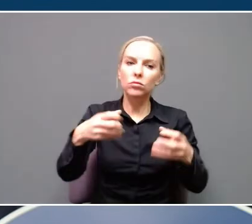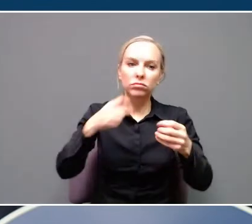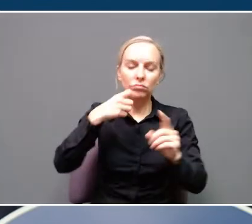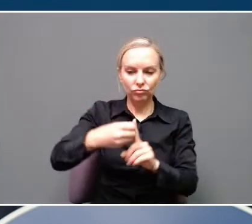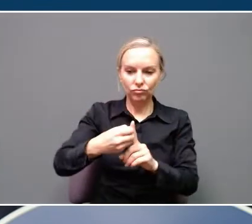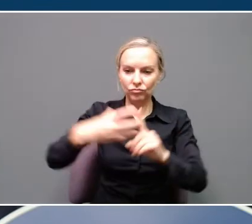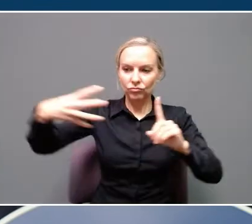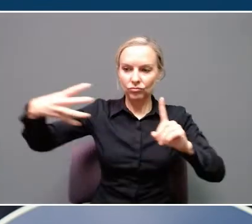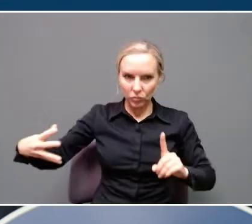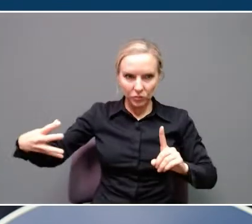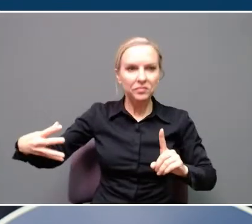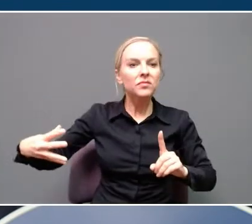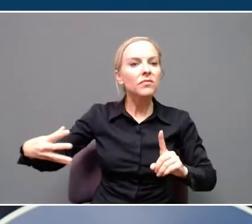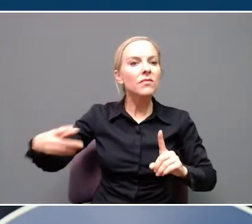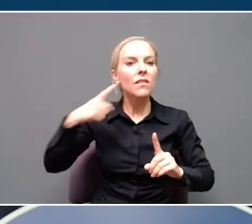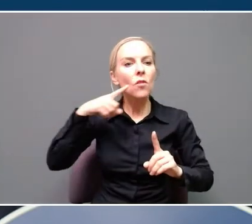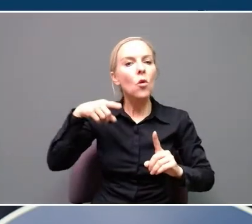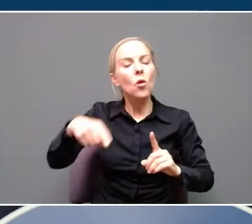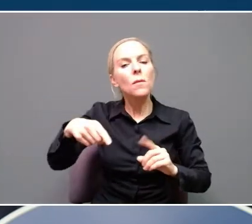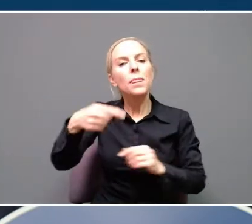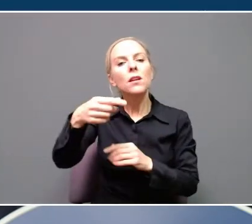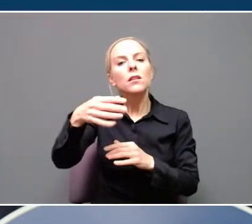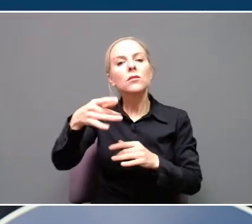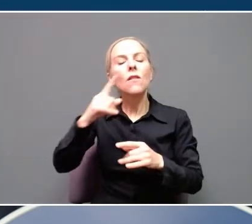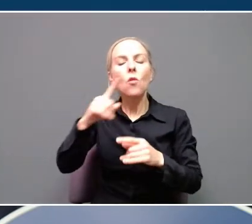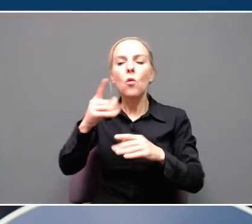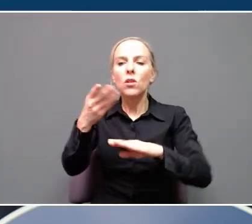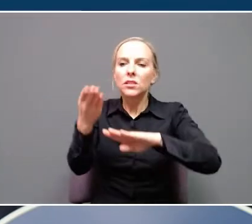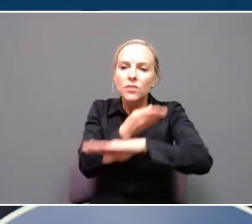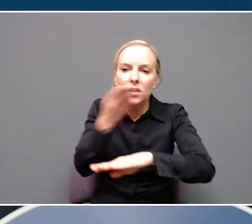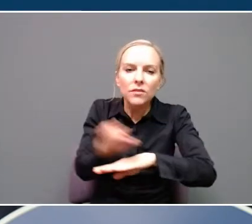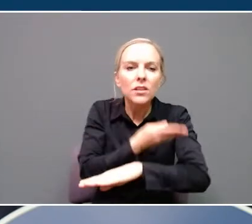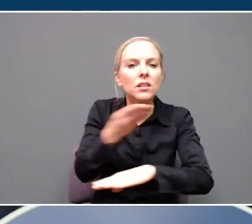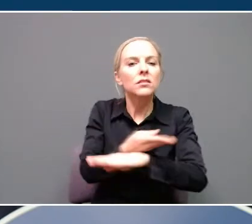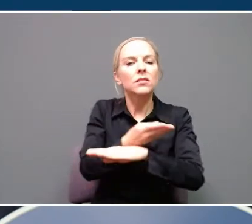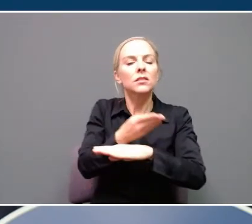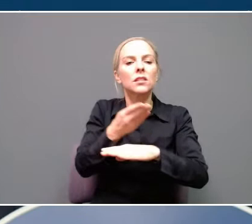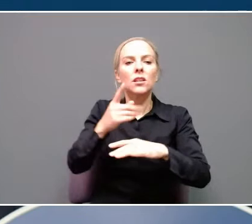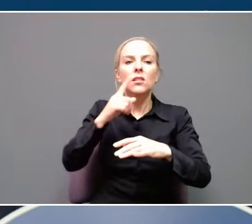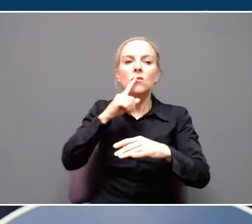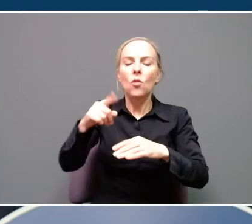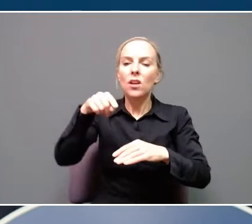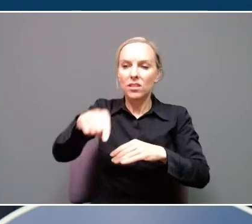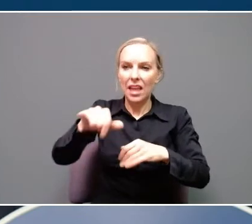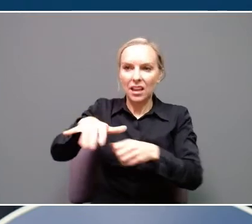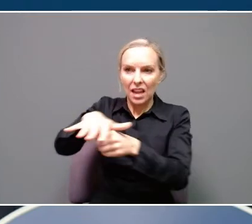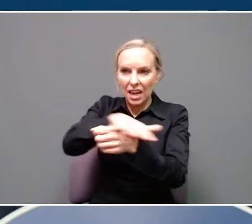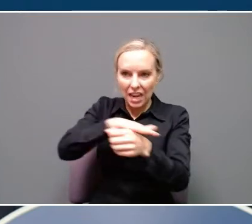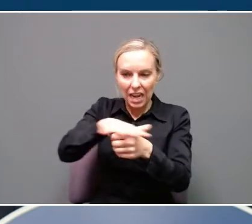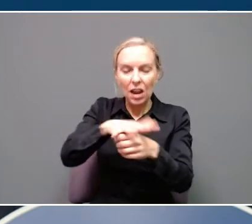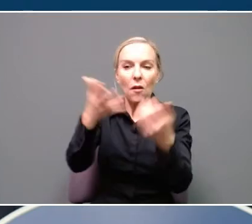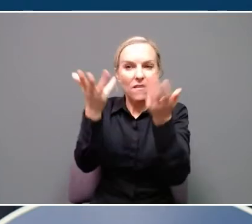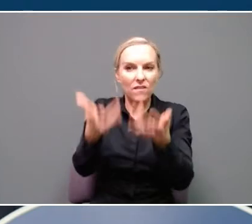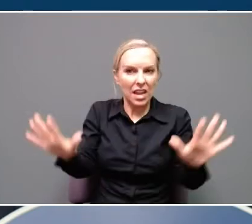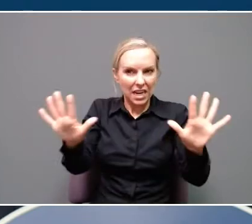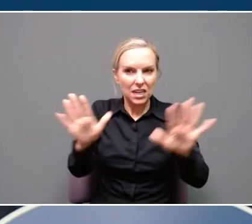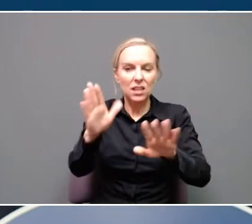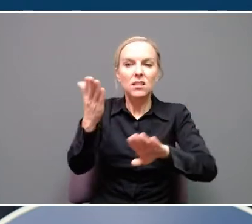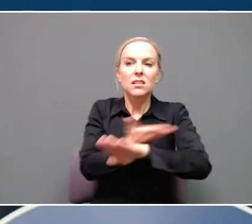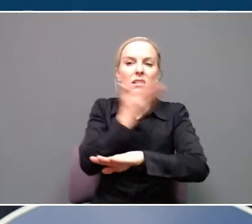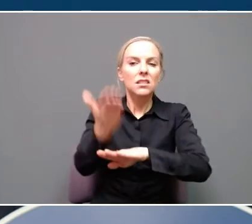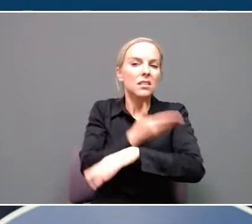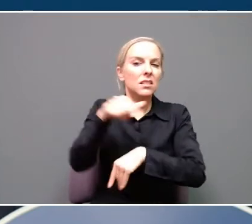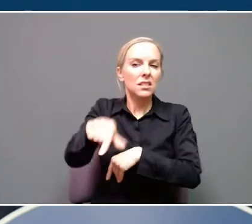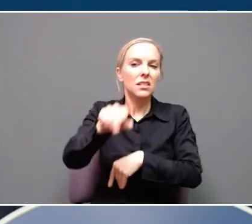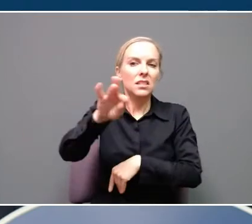grade, drain, and infrastructure extensions. Site construction is expected to be completed by the end of July, and